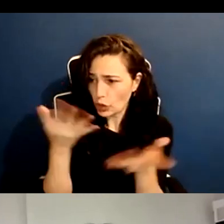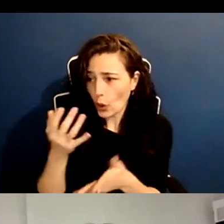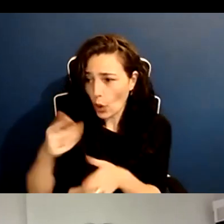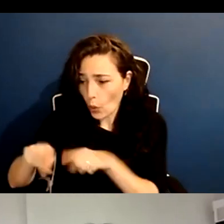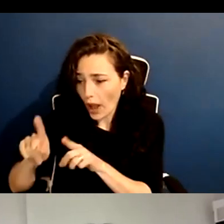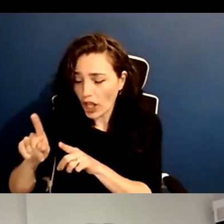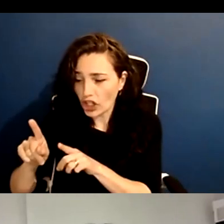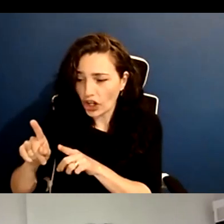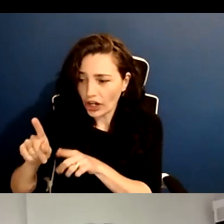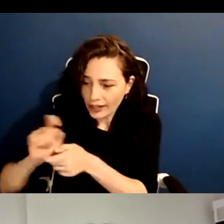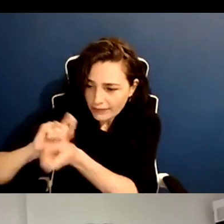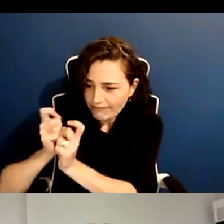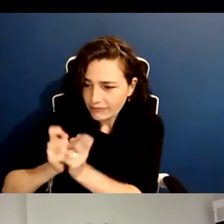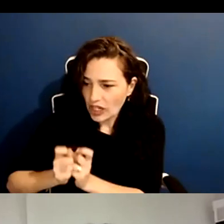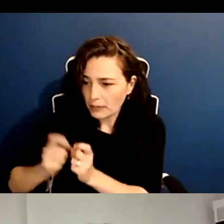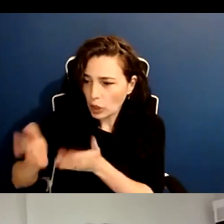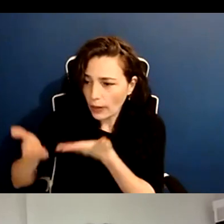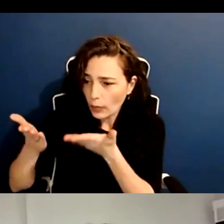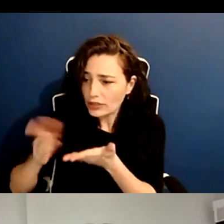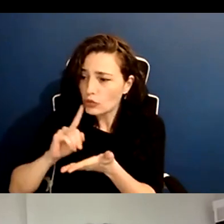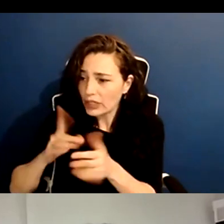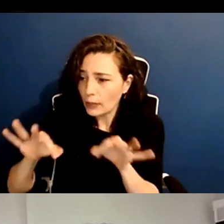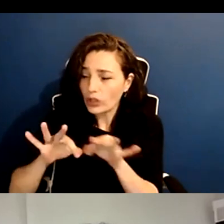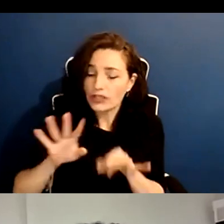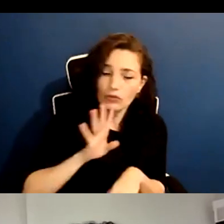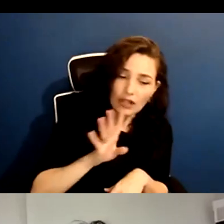it is so influential in describing that.